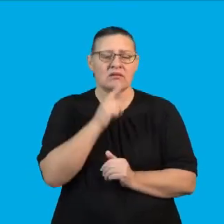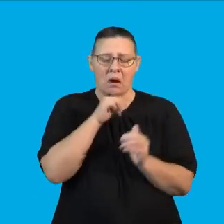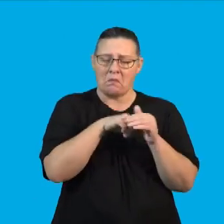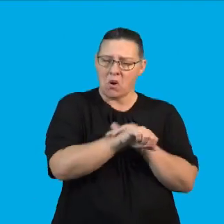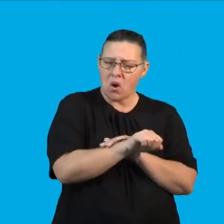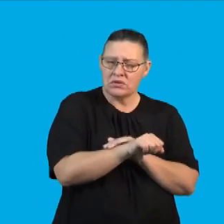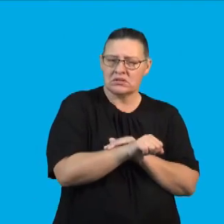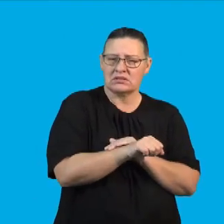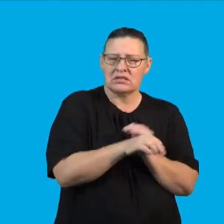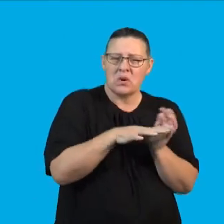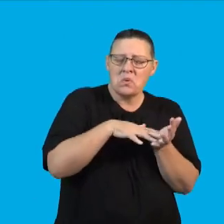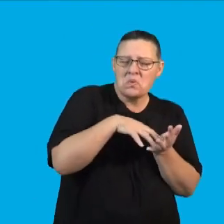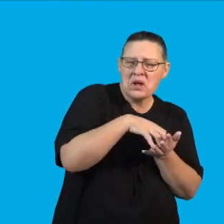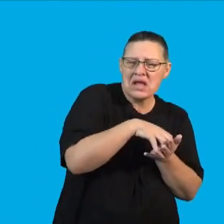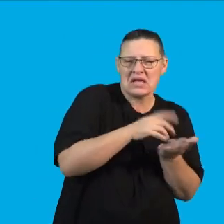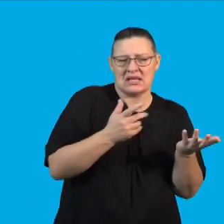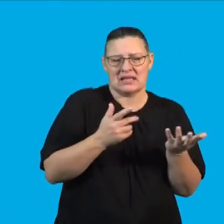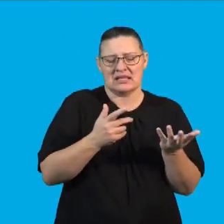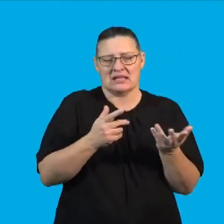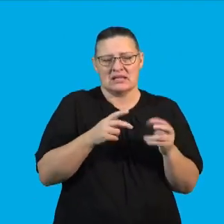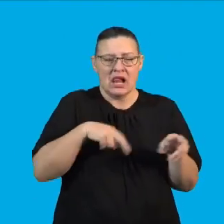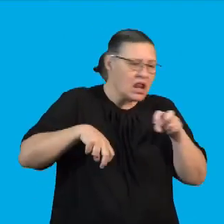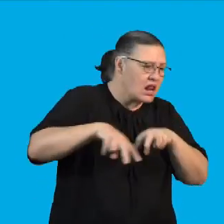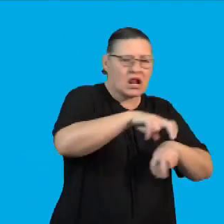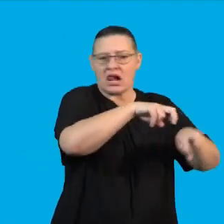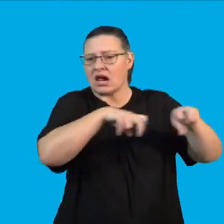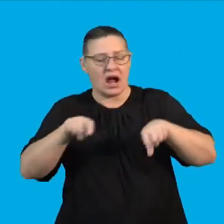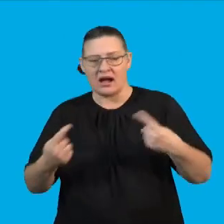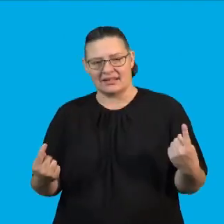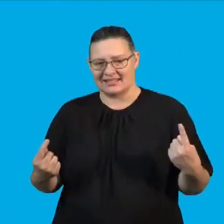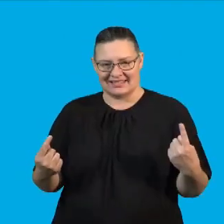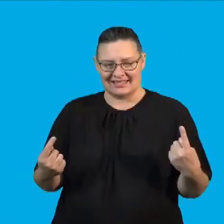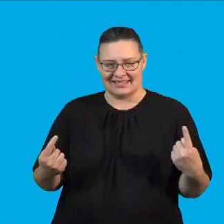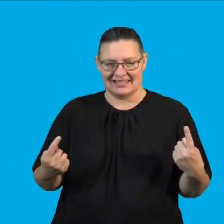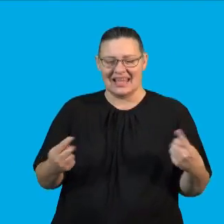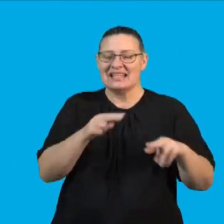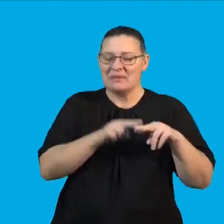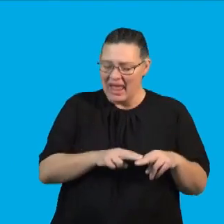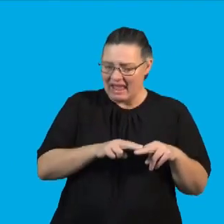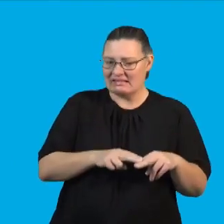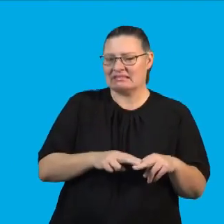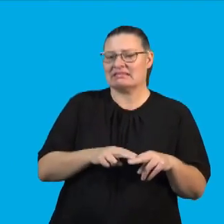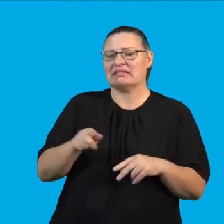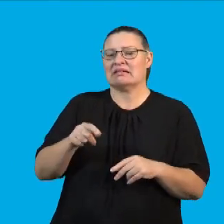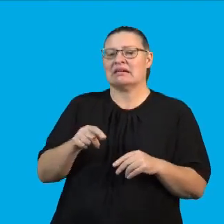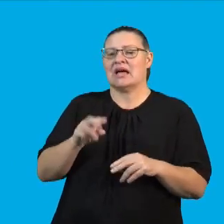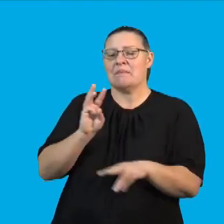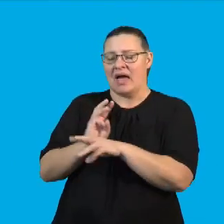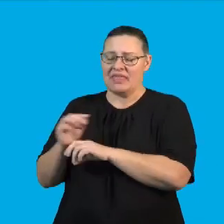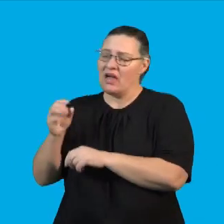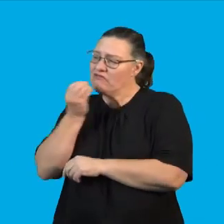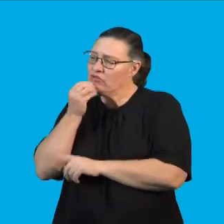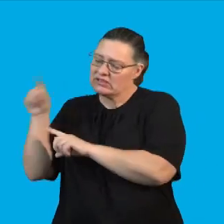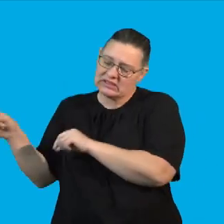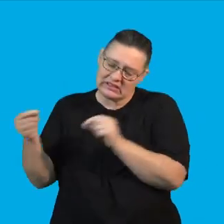one is born, you can see it's frail, it's not able to run around, it's depending on the mother